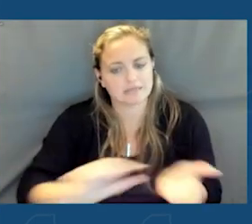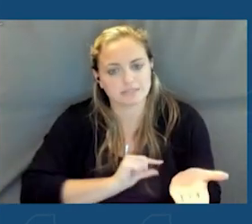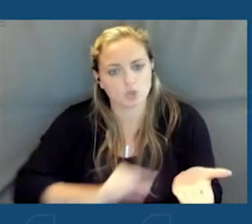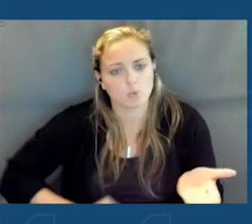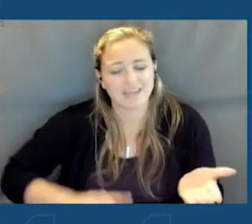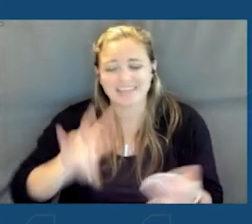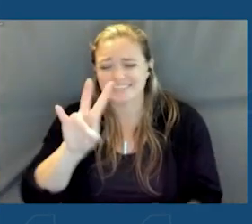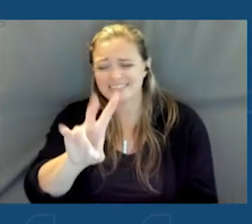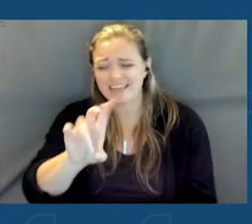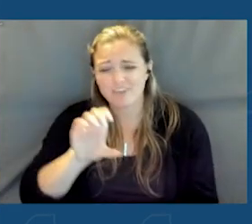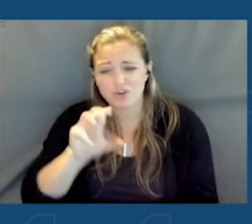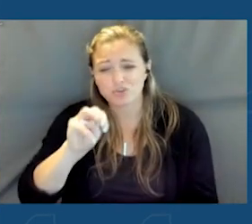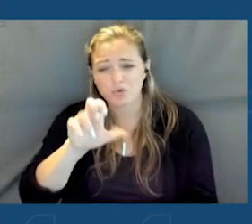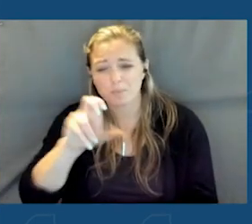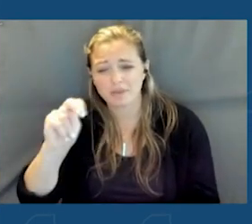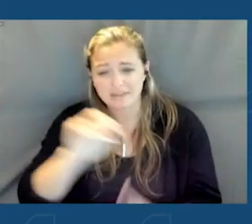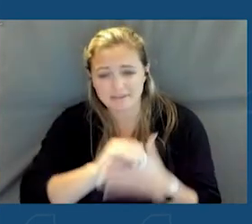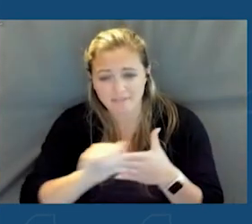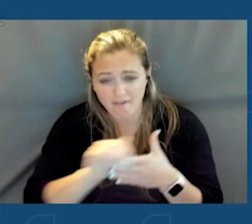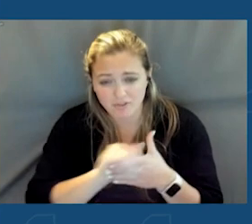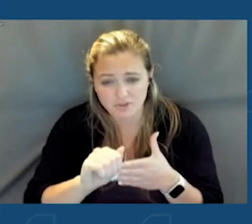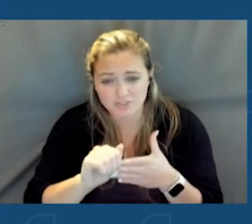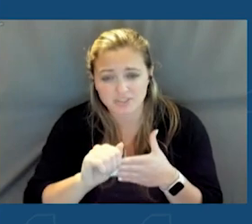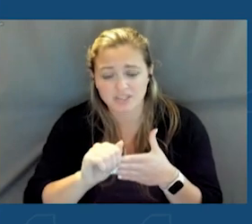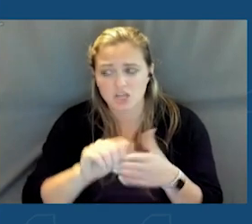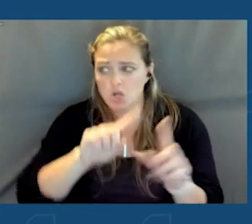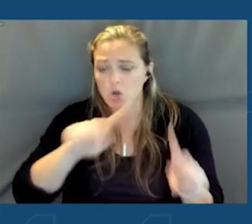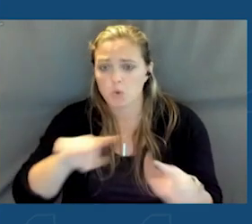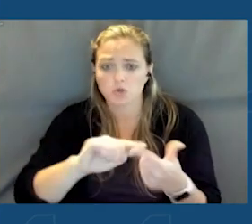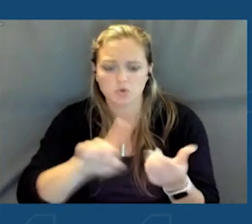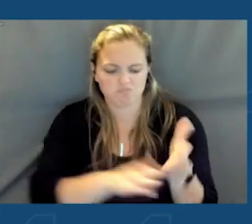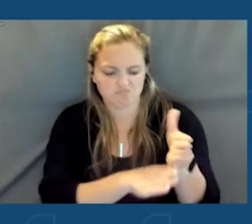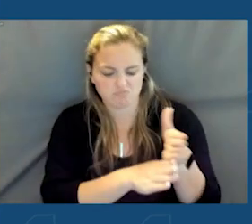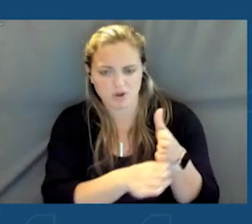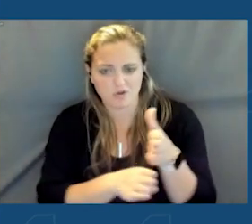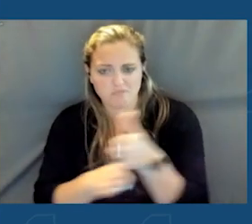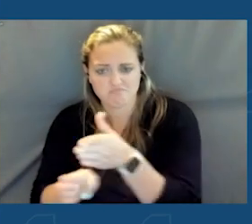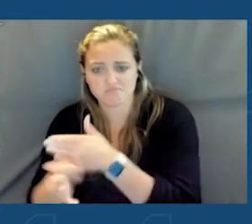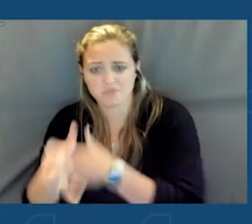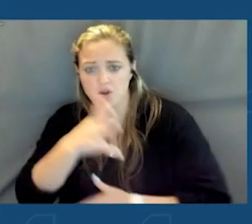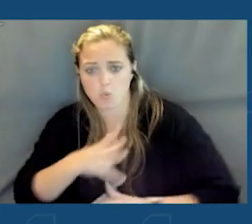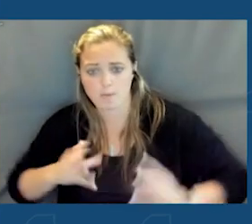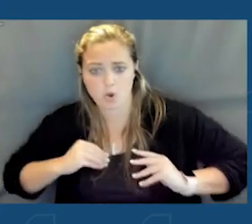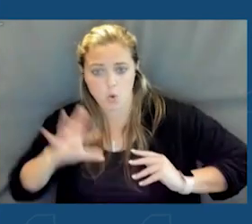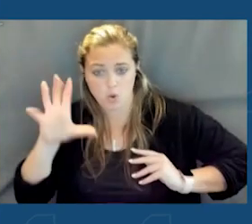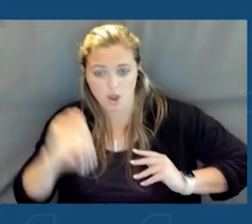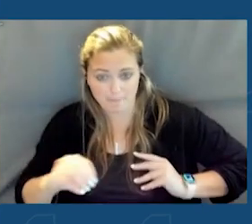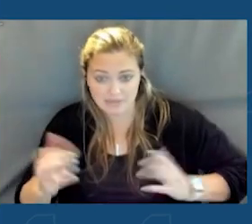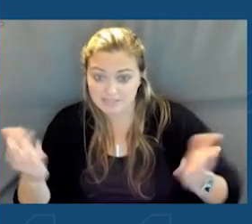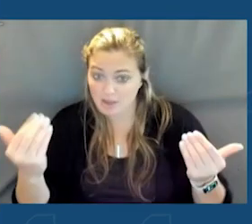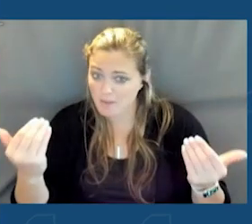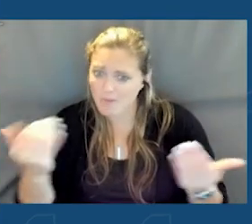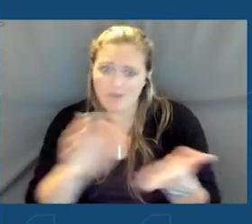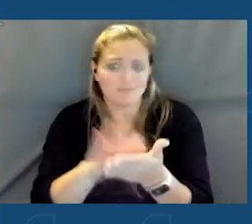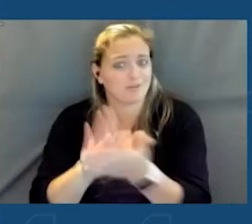$700 million going to minority and women-owned firms. Come on, come on, we gotta clap for